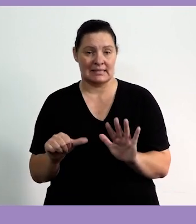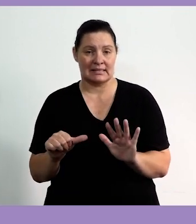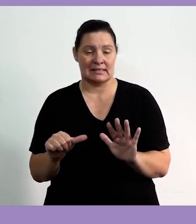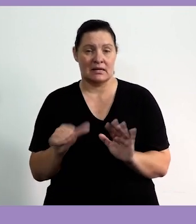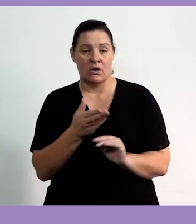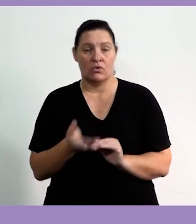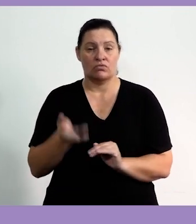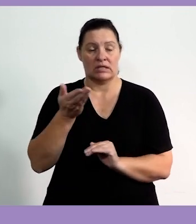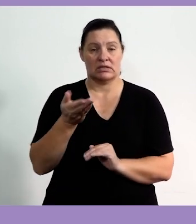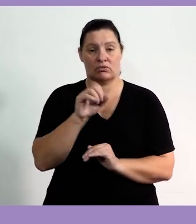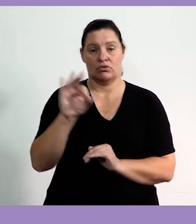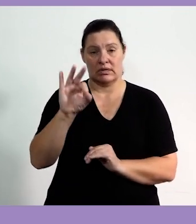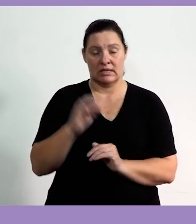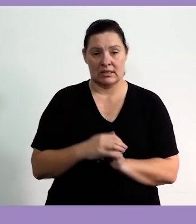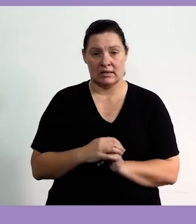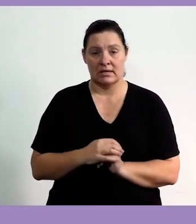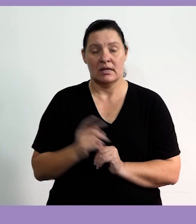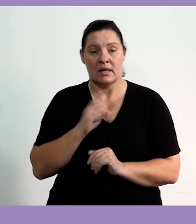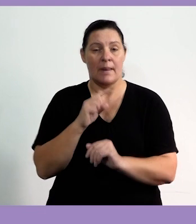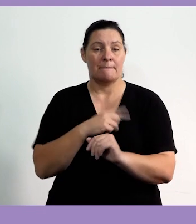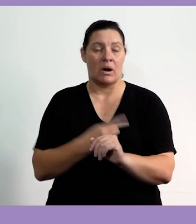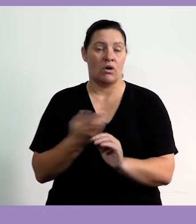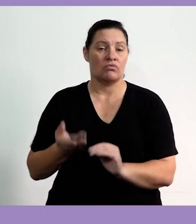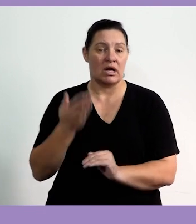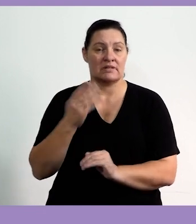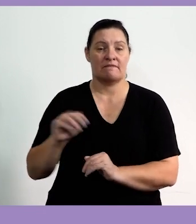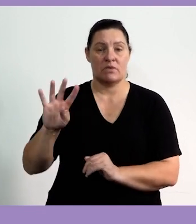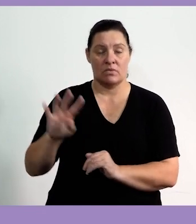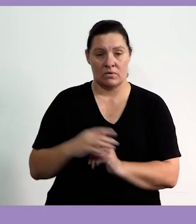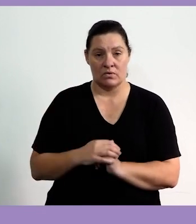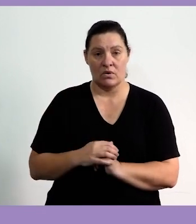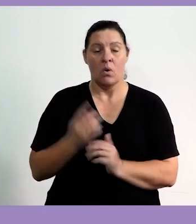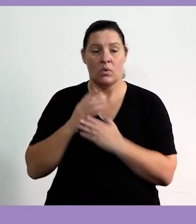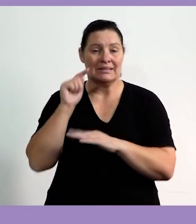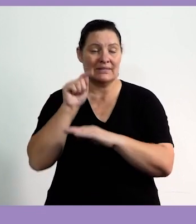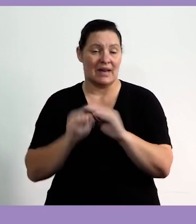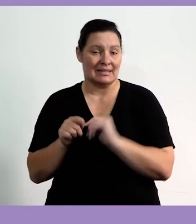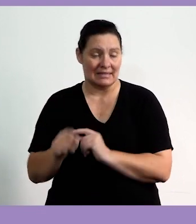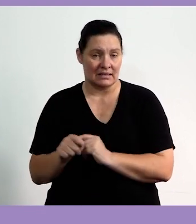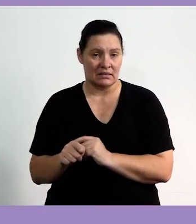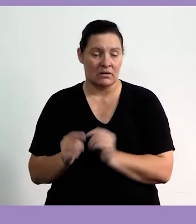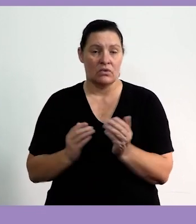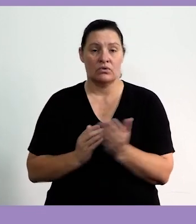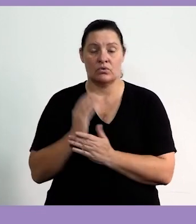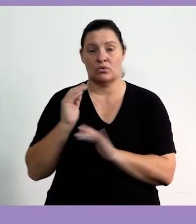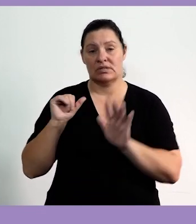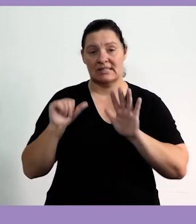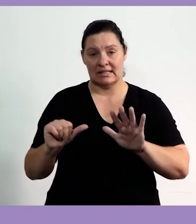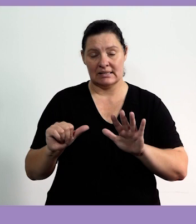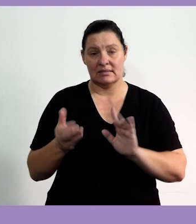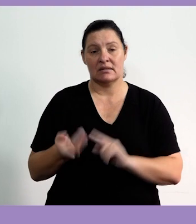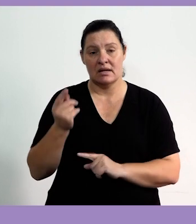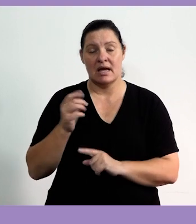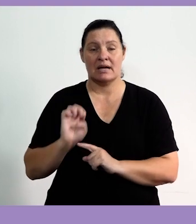have 6 raised to the exponent 3, and that power is raised to the exponent 4. We are going to divide that by